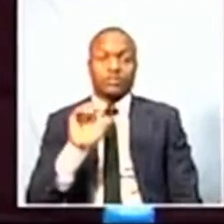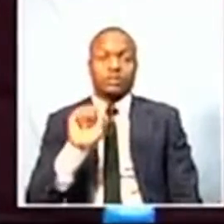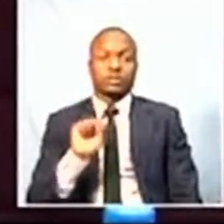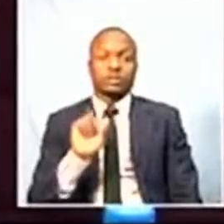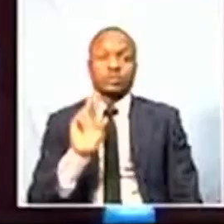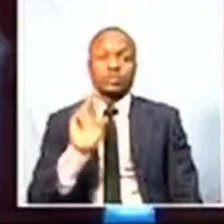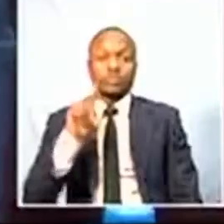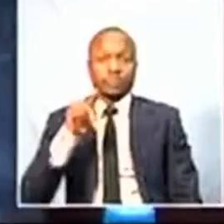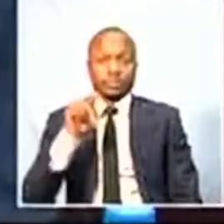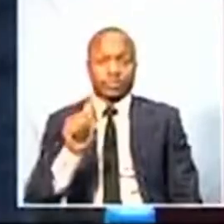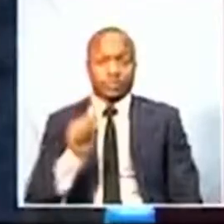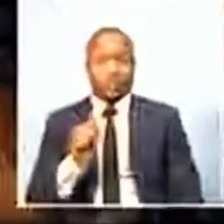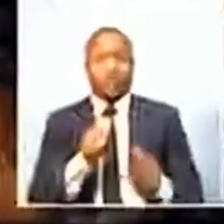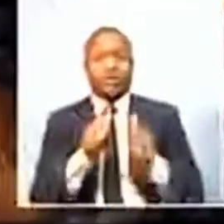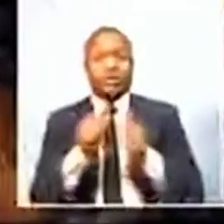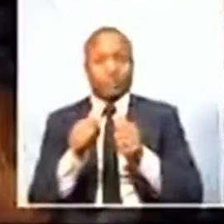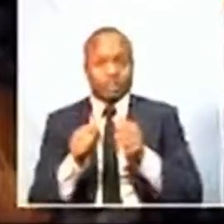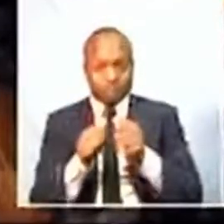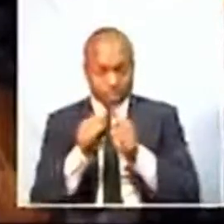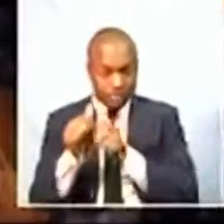Planning. Thank you.